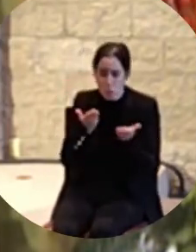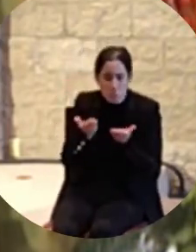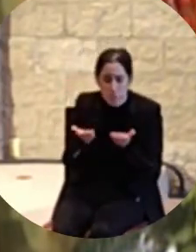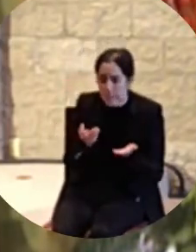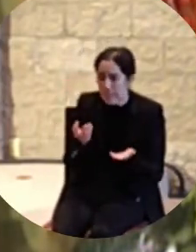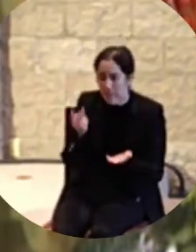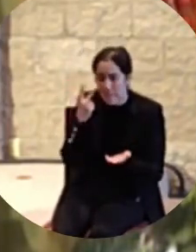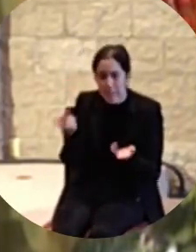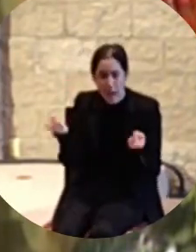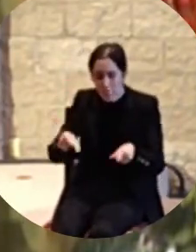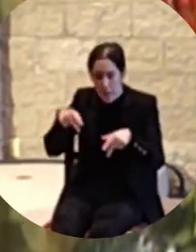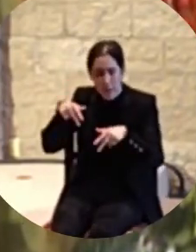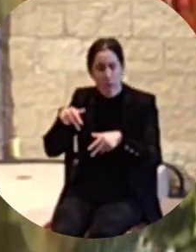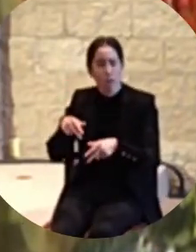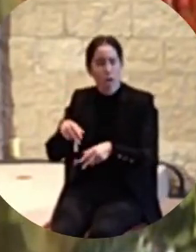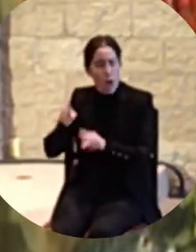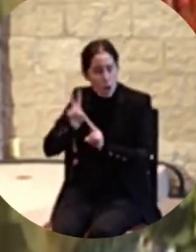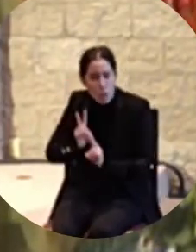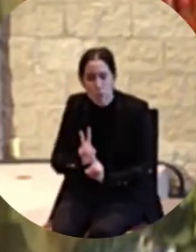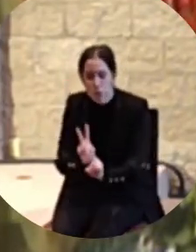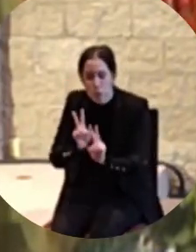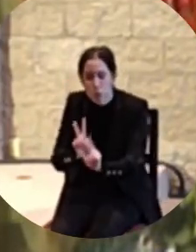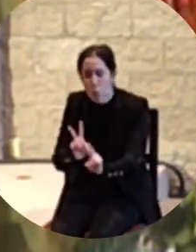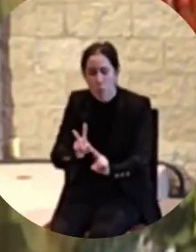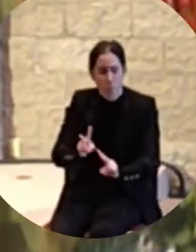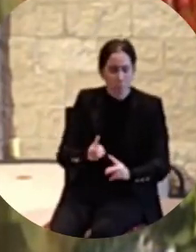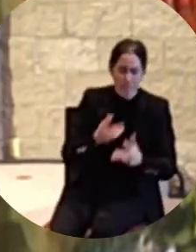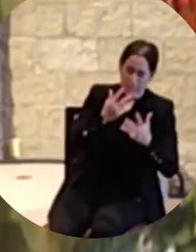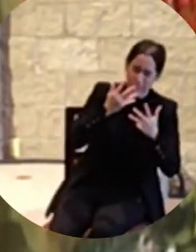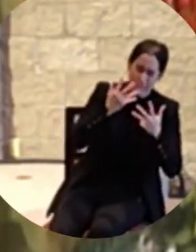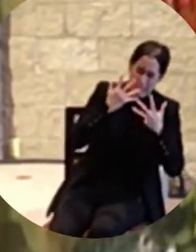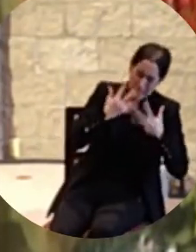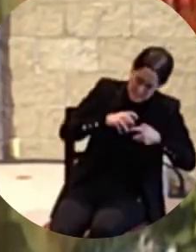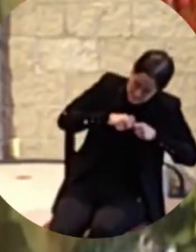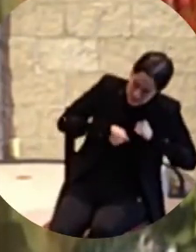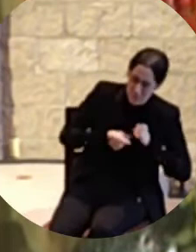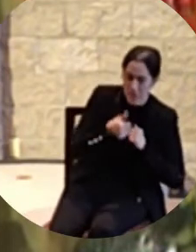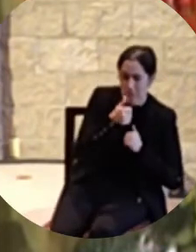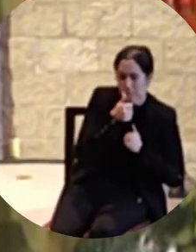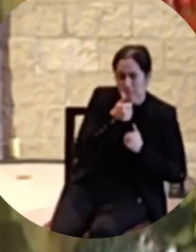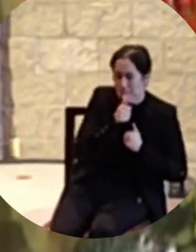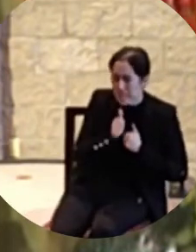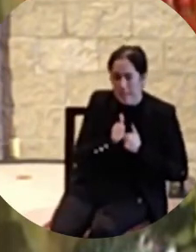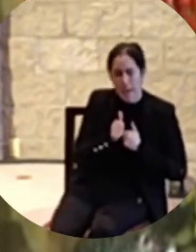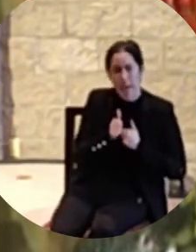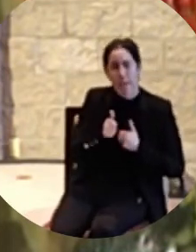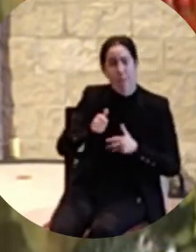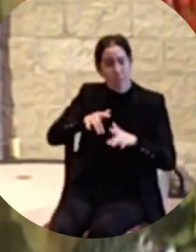that, was a quiet joy that gave strength,